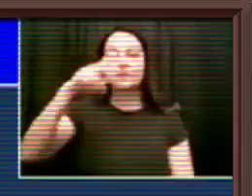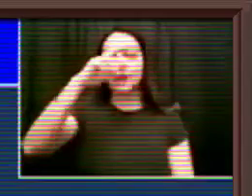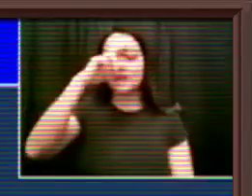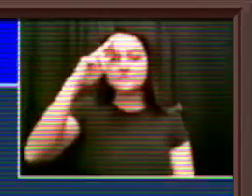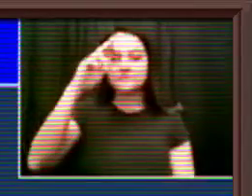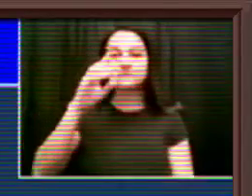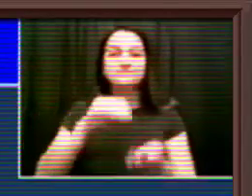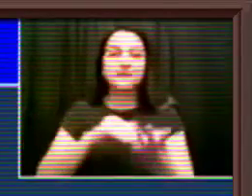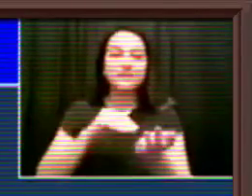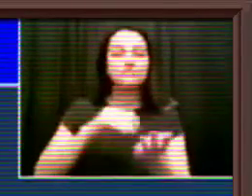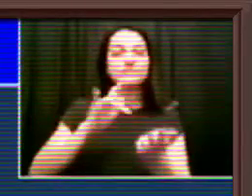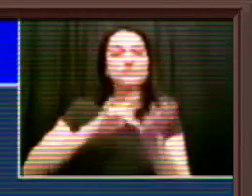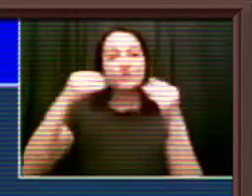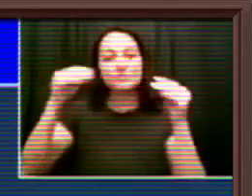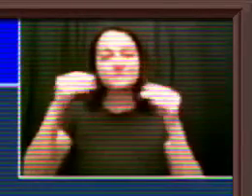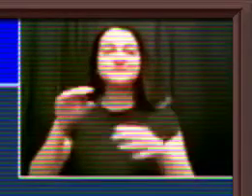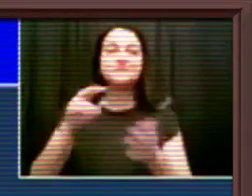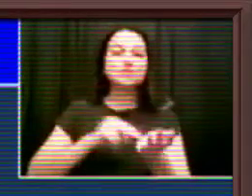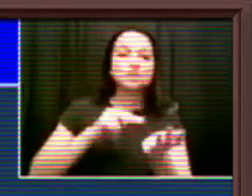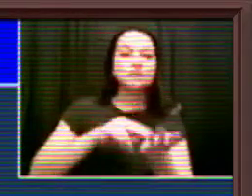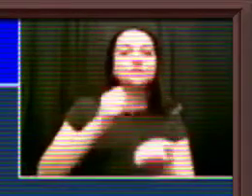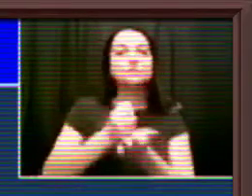seatbelt tickets.